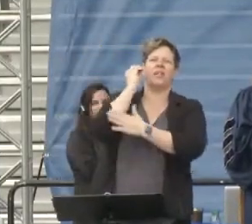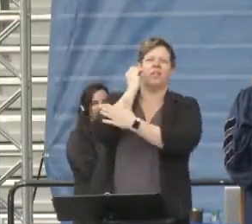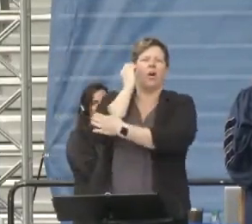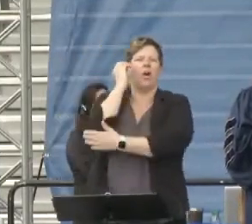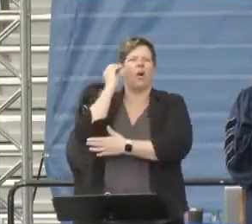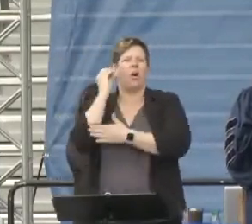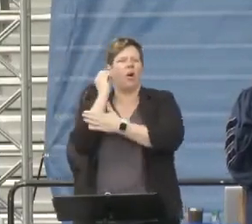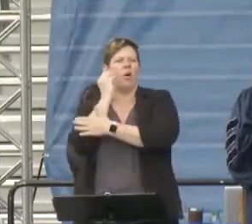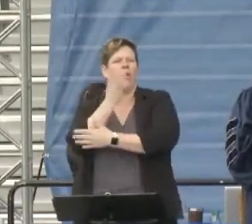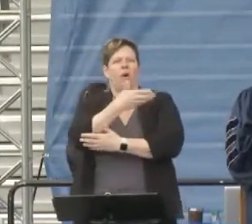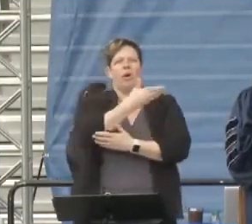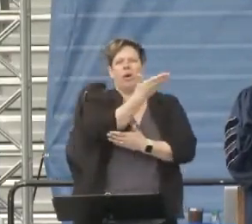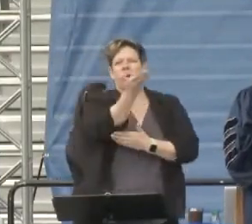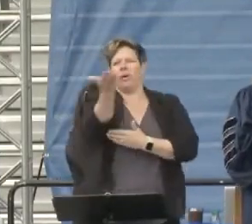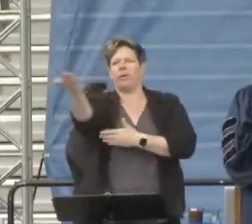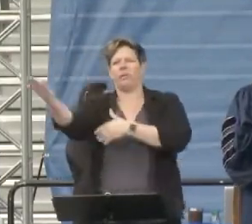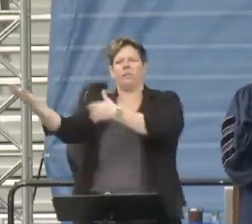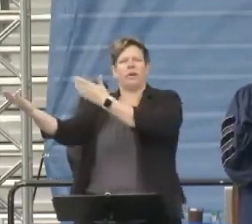and the